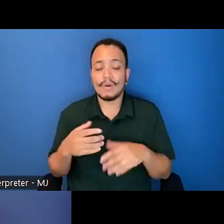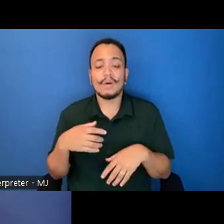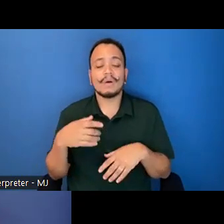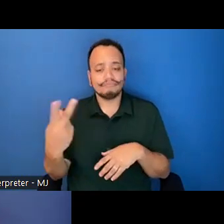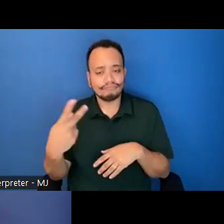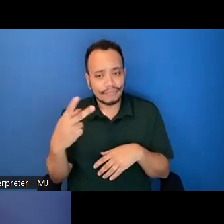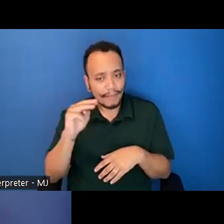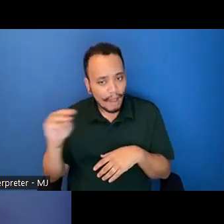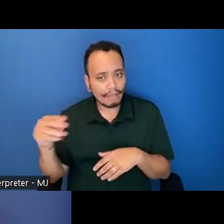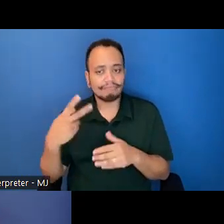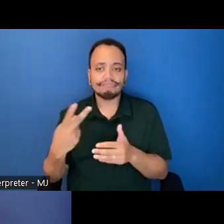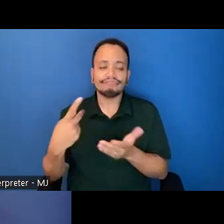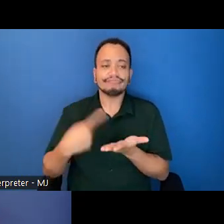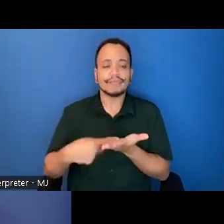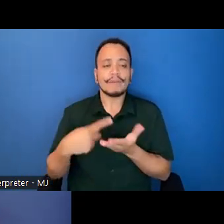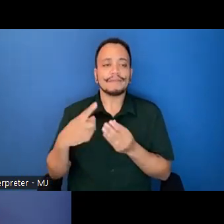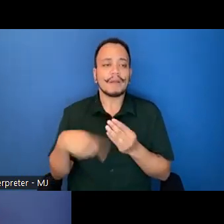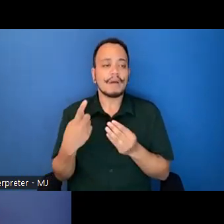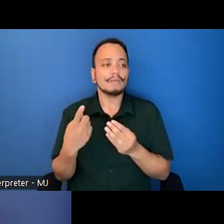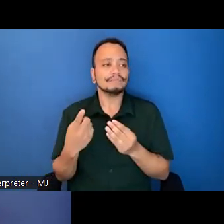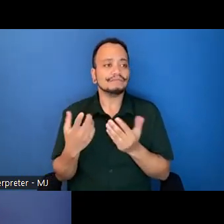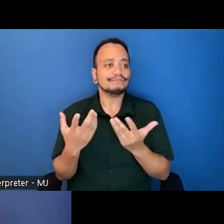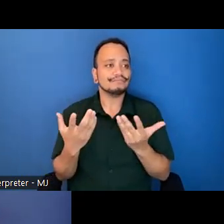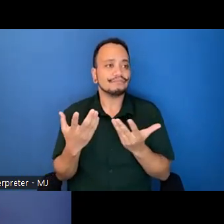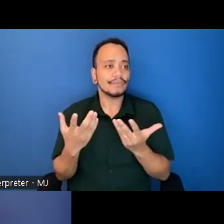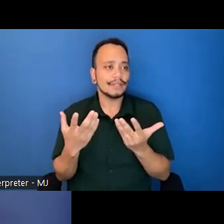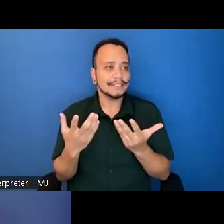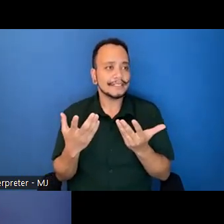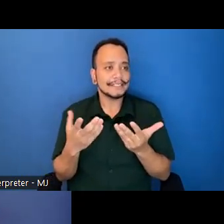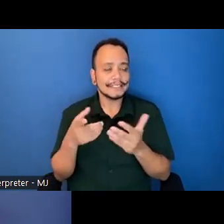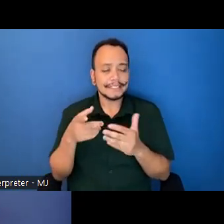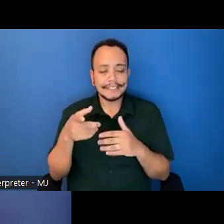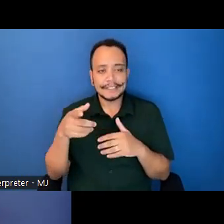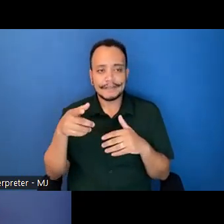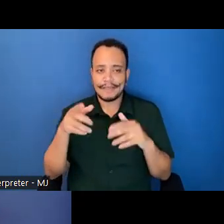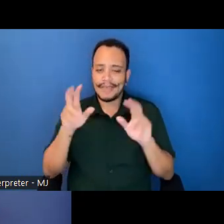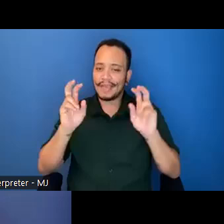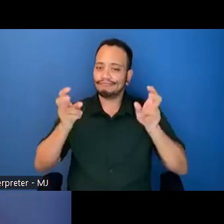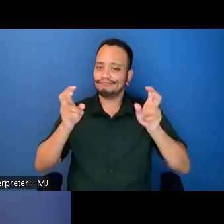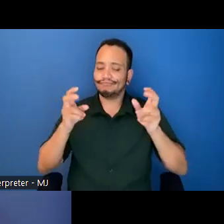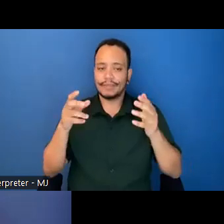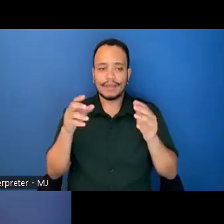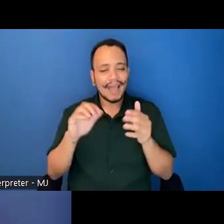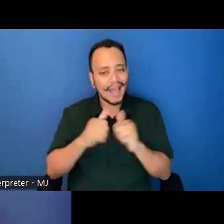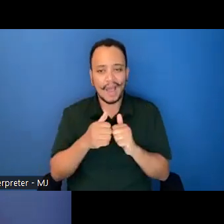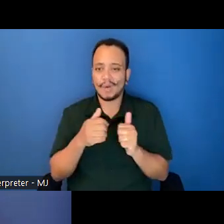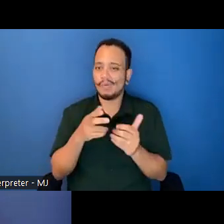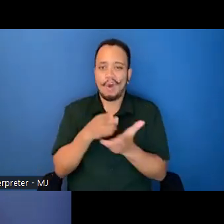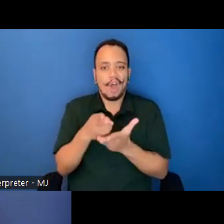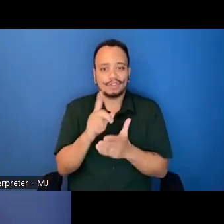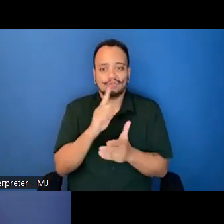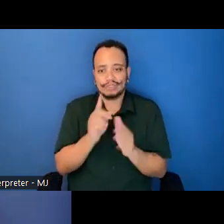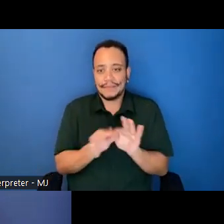talking before, and even earlier in this workshop, you mentioned the importance of being honest,